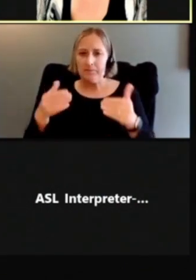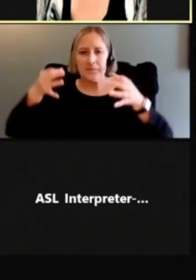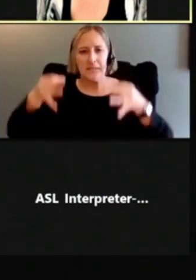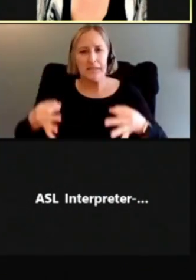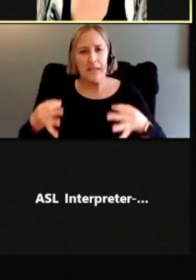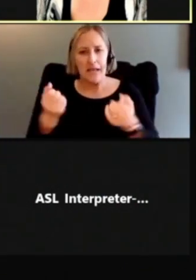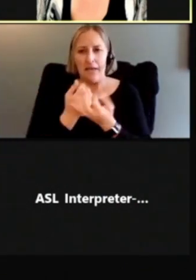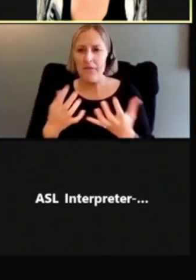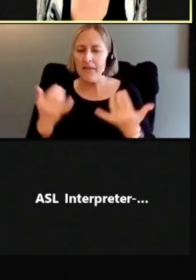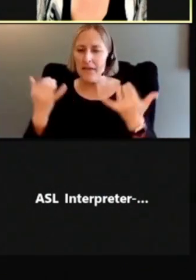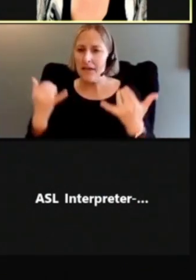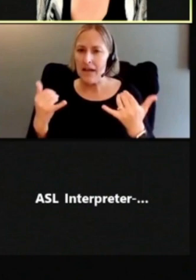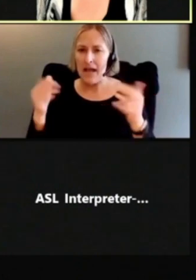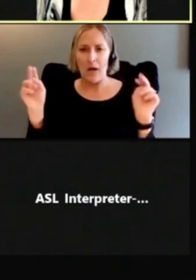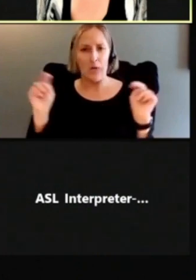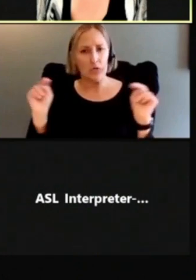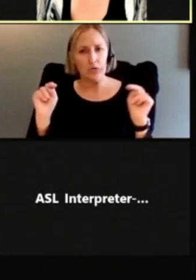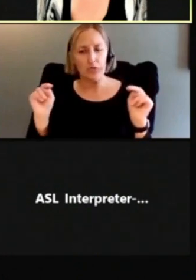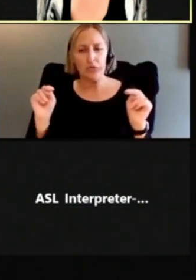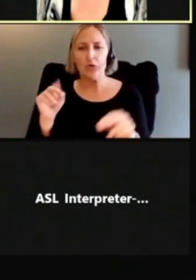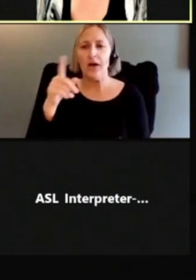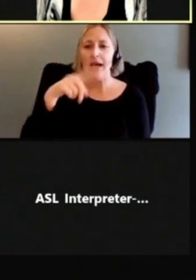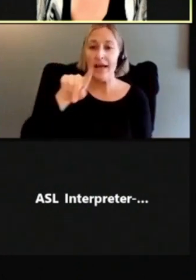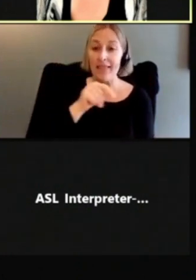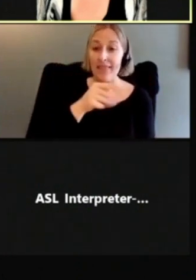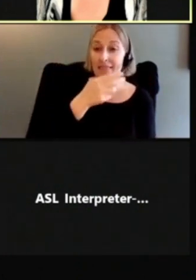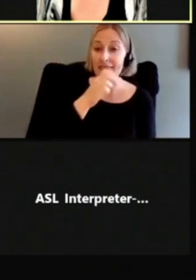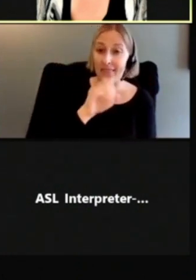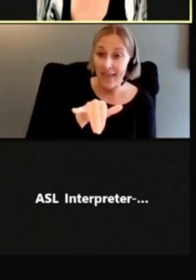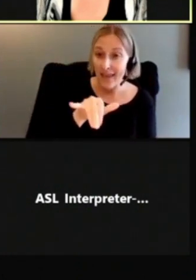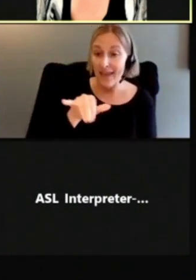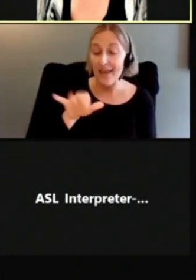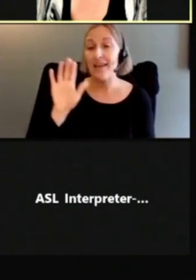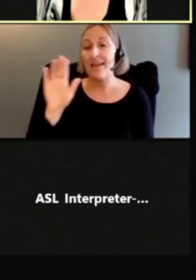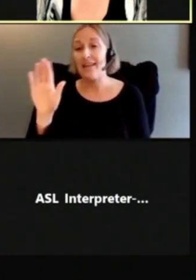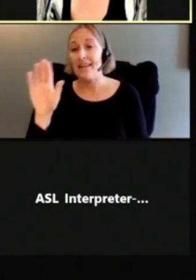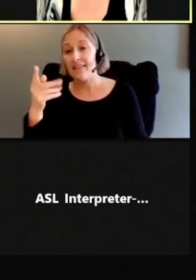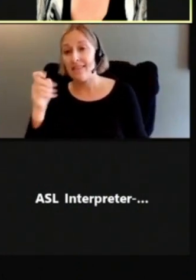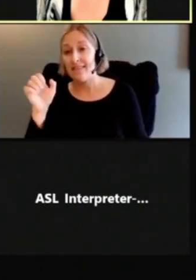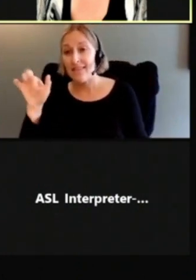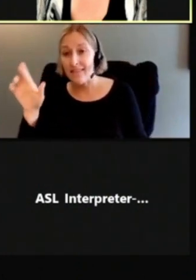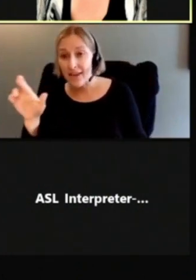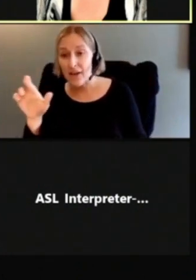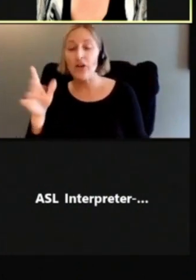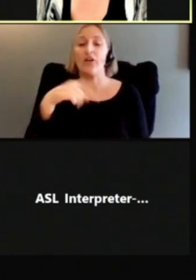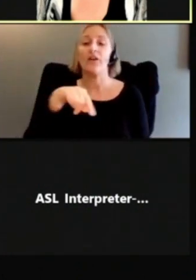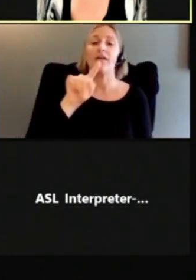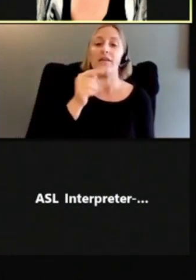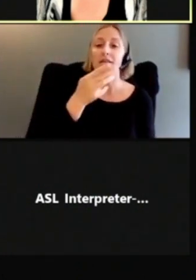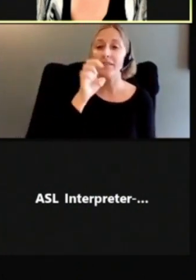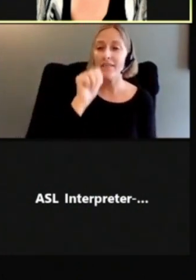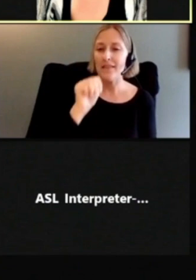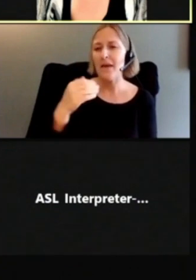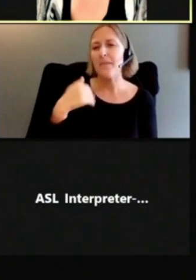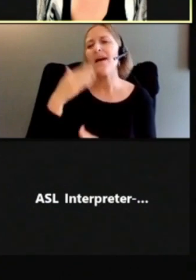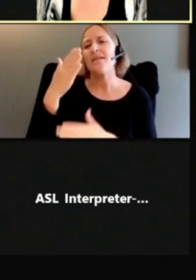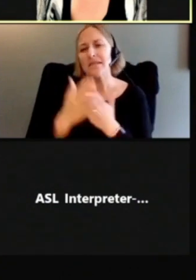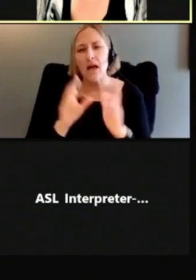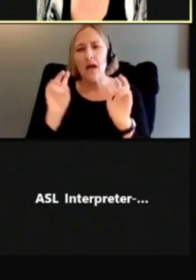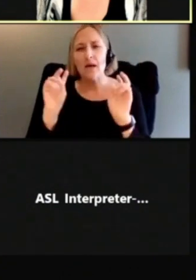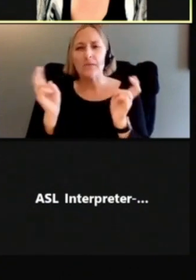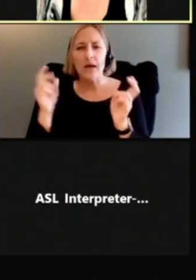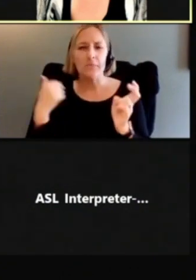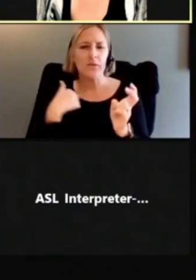gender neutral. Everything's they, their, them. There's certain topics where we're not doing that. We have a grandparenting class where